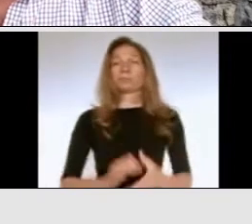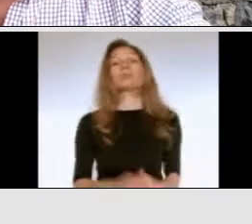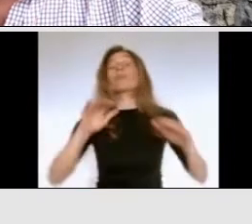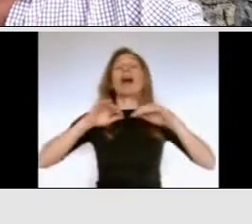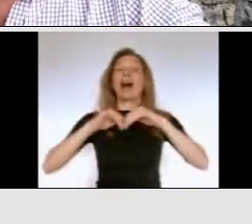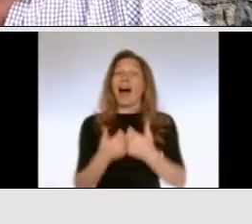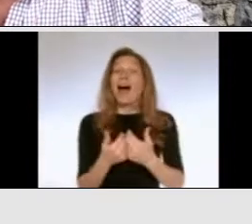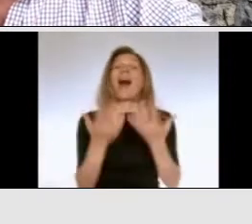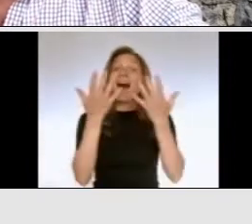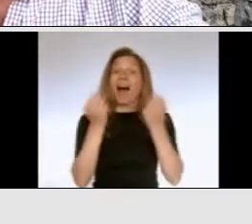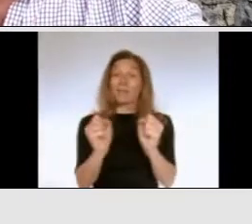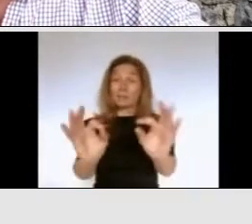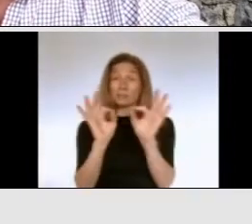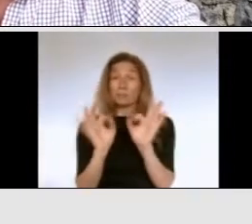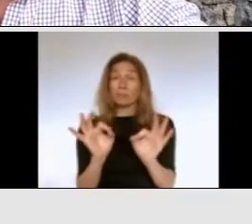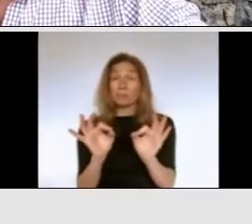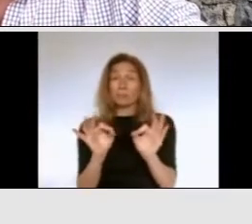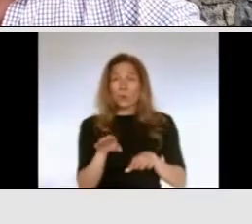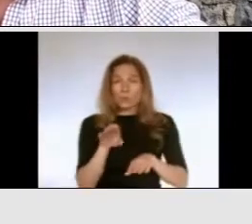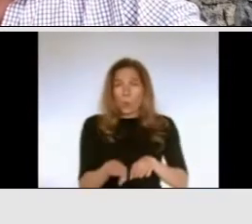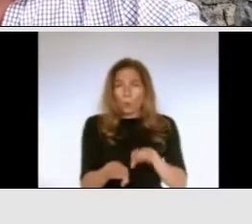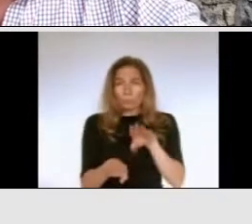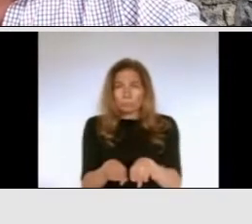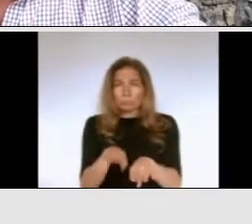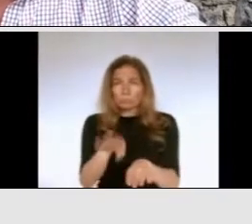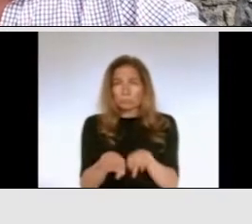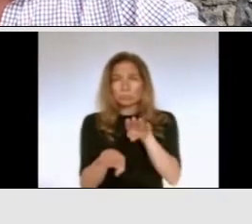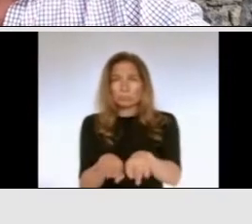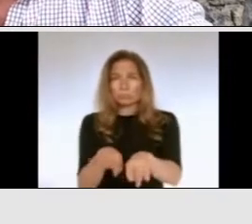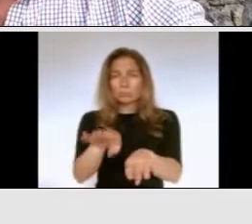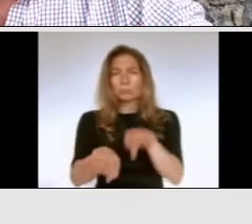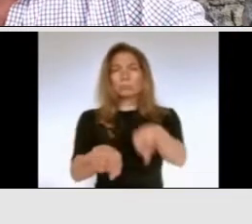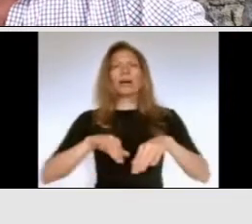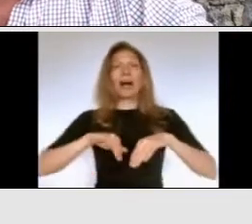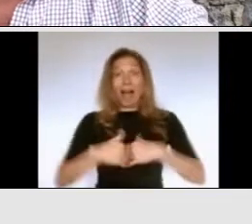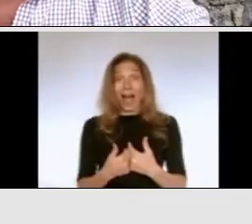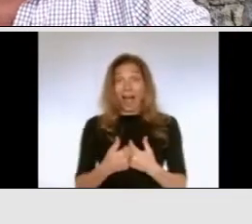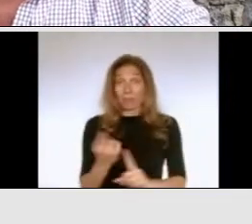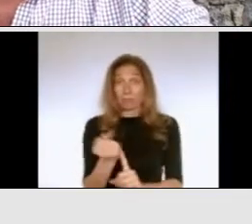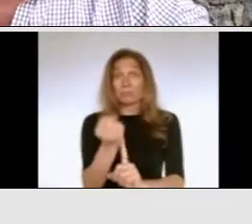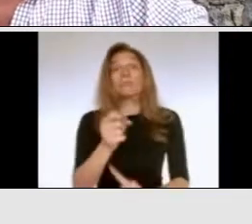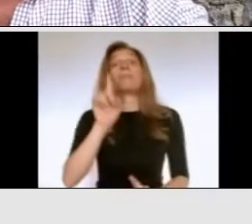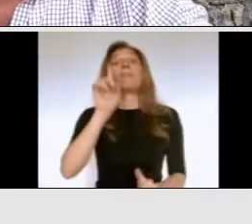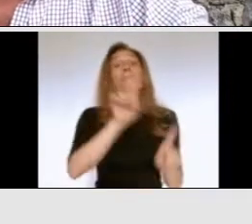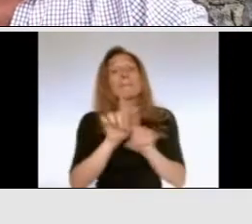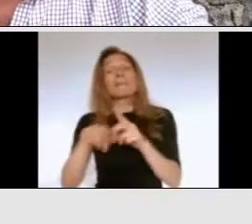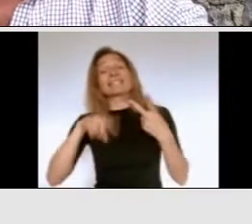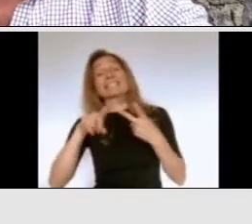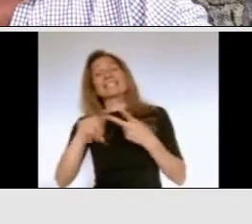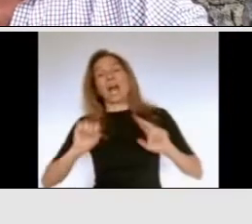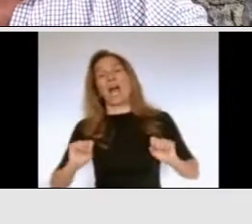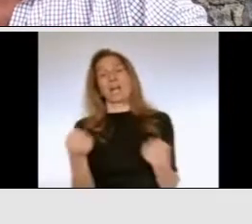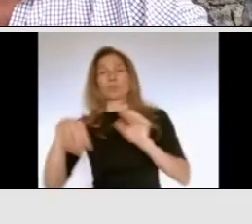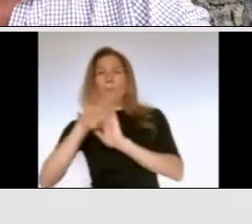not just guidelines, but a roadmap to actually make sure that it happens, and an action plan for implementing that